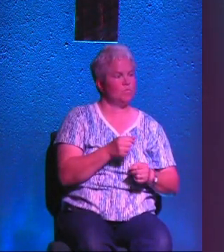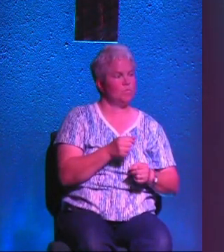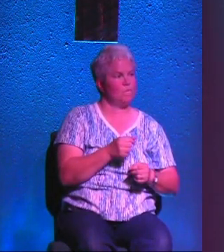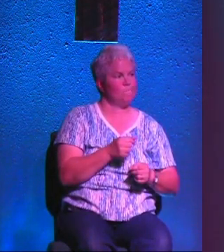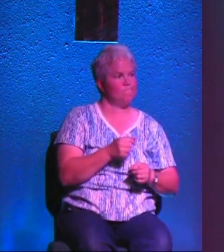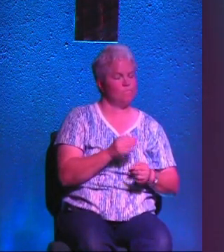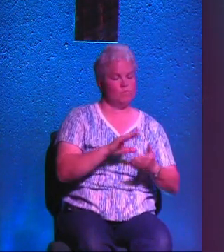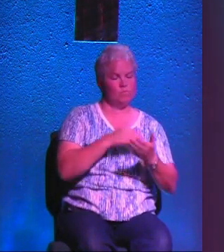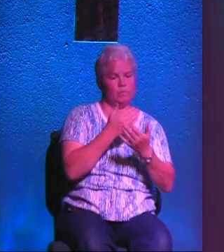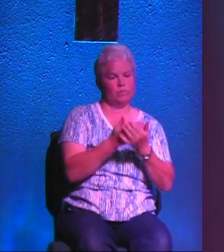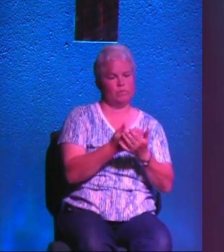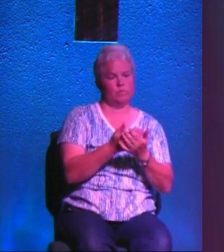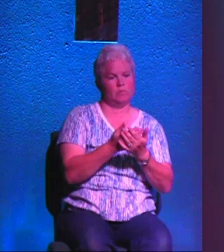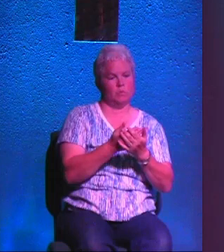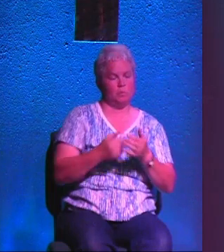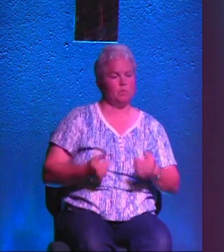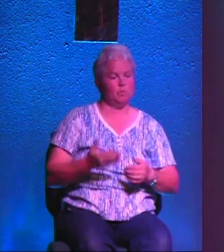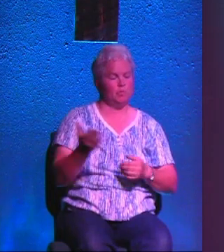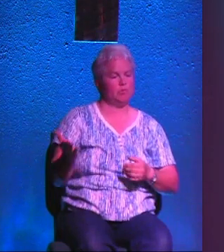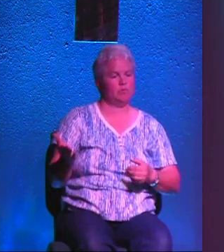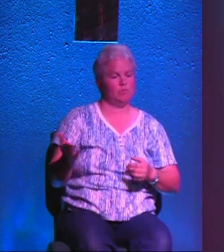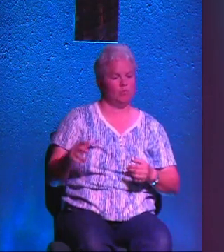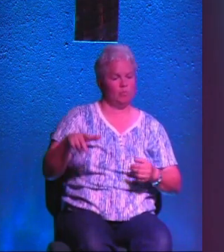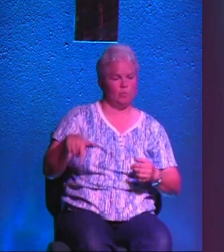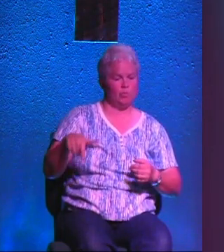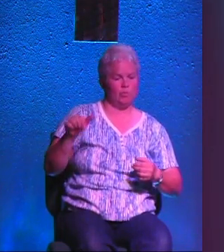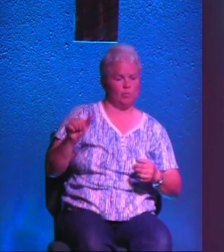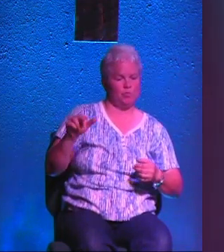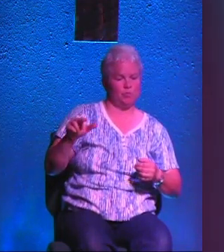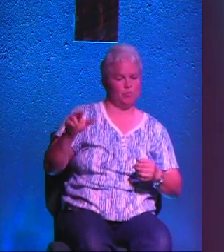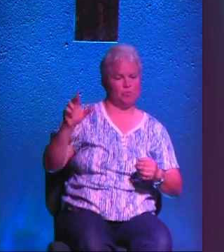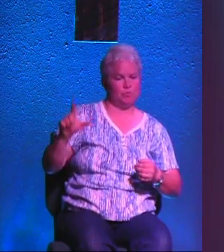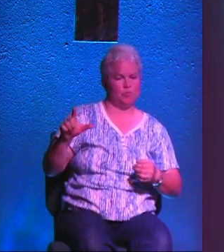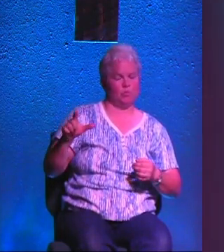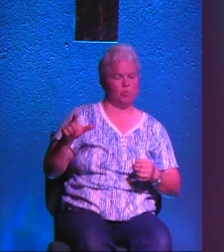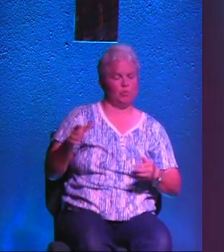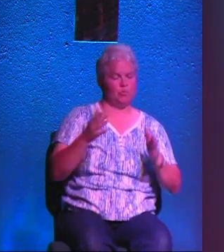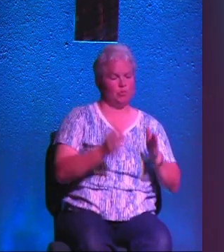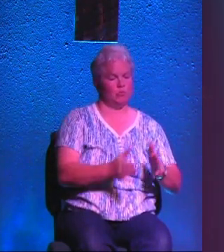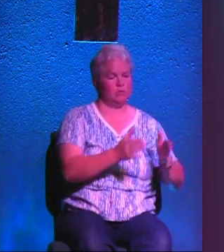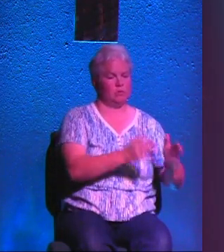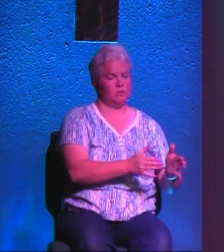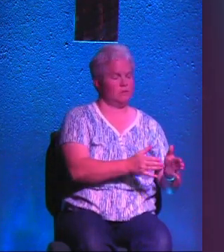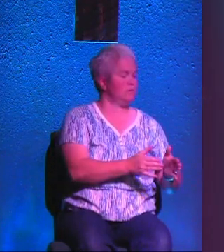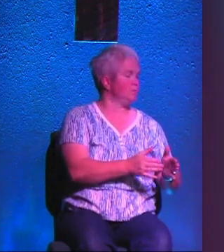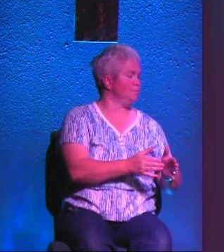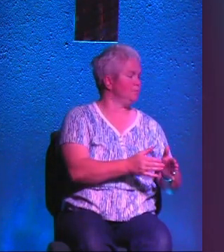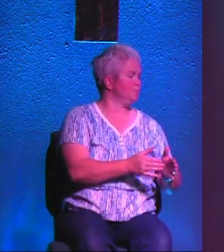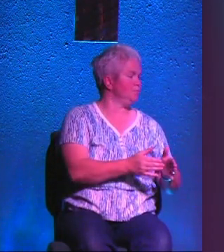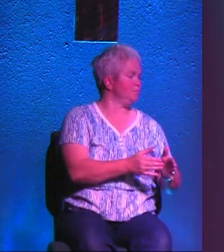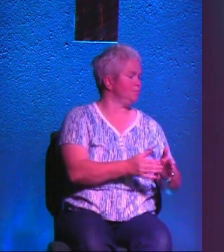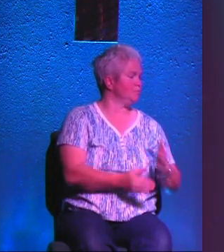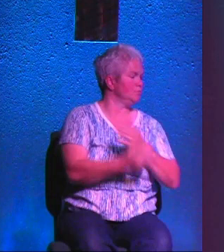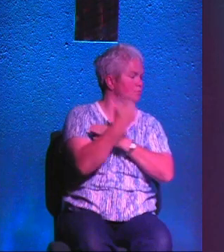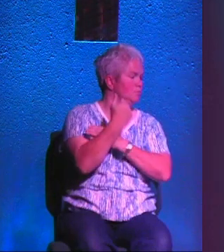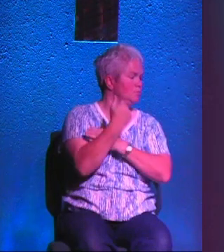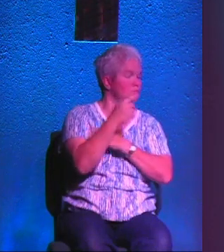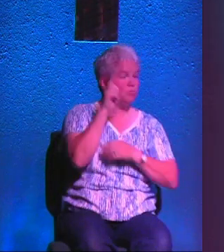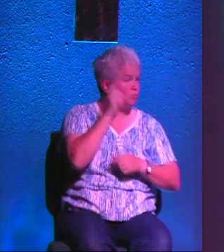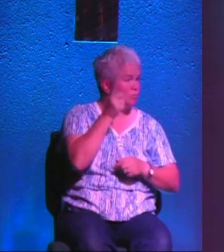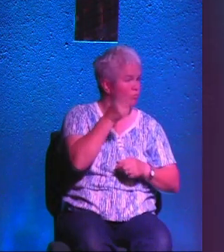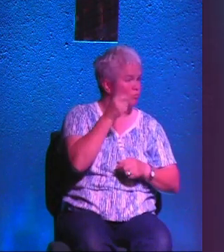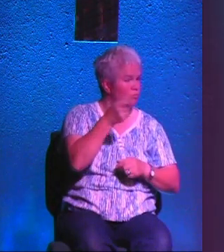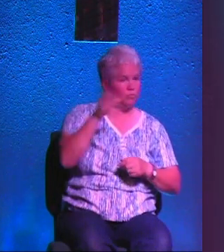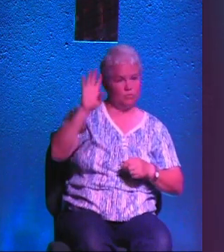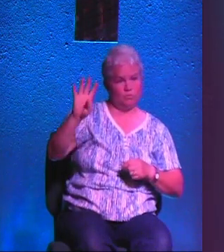and just all of those different things. But Paul wants to come here and he wants to set the record straight. So here in warning number four,